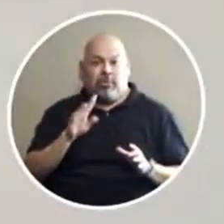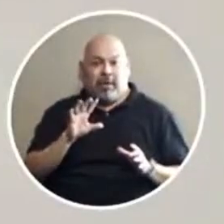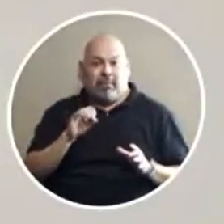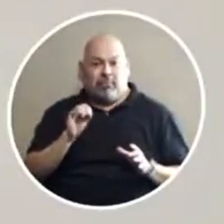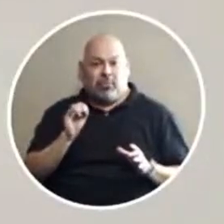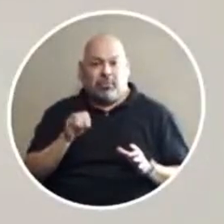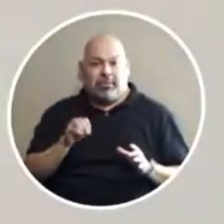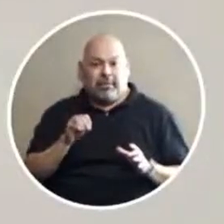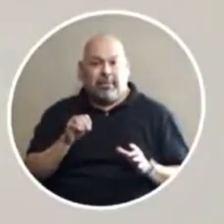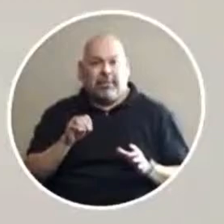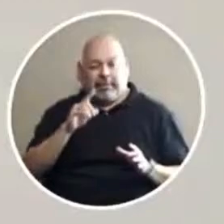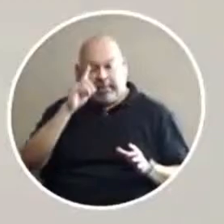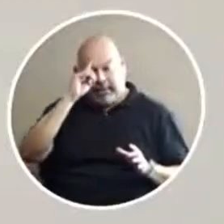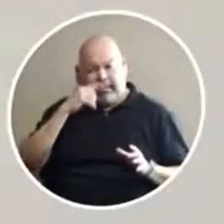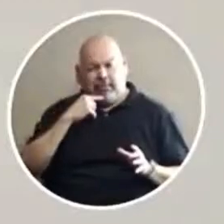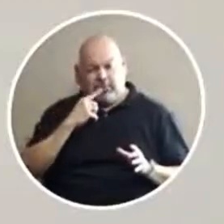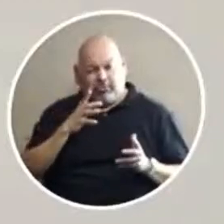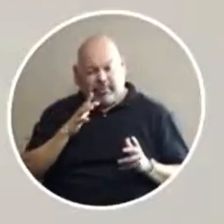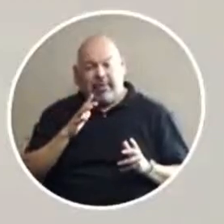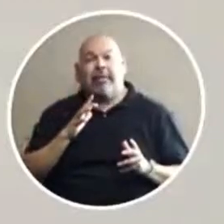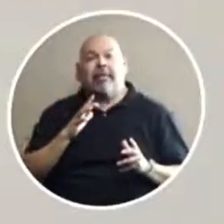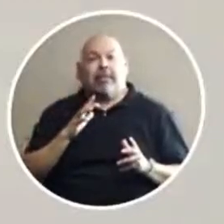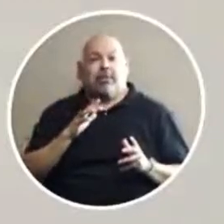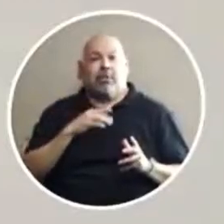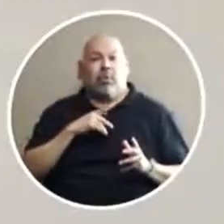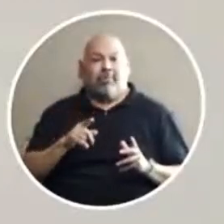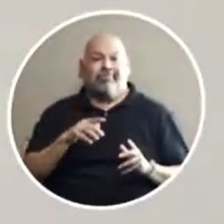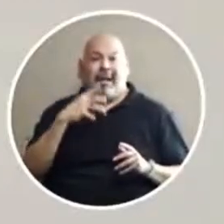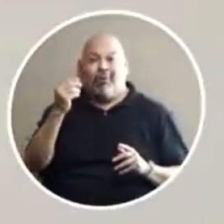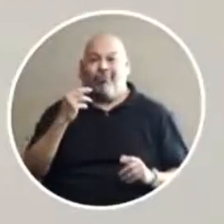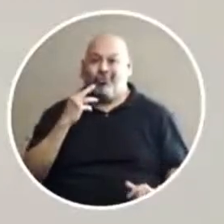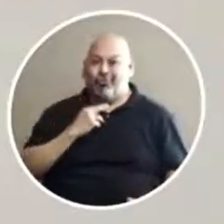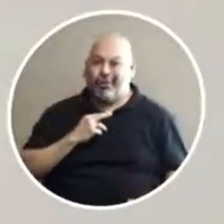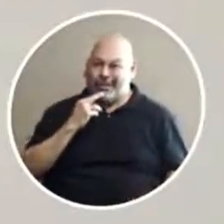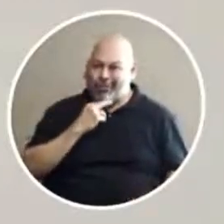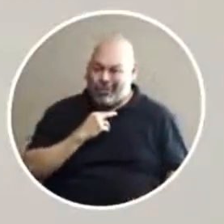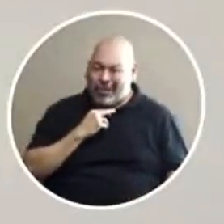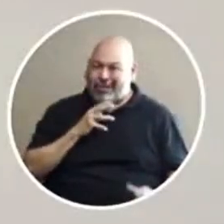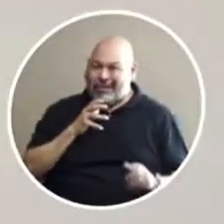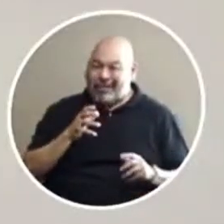7.25%, I think I mentioned this already, went to a restaurant.